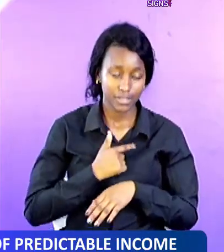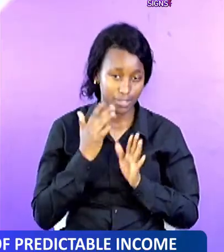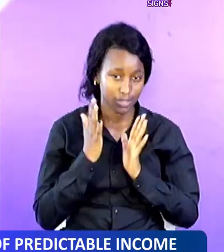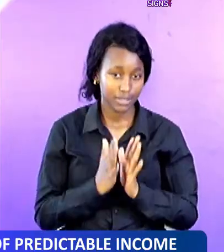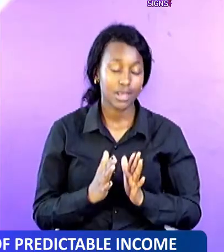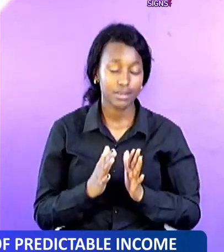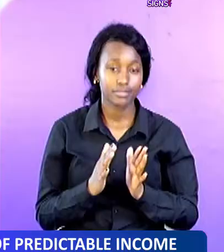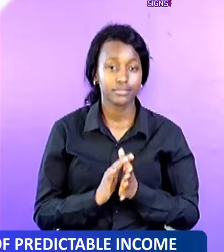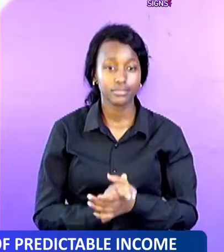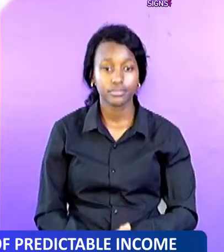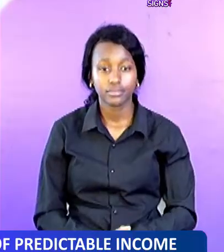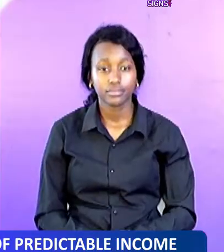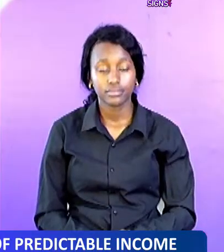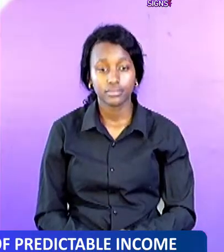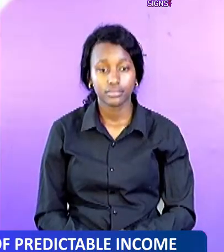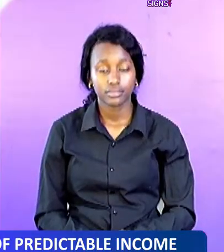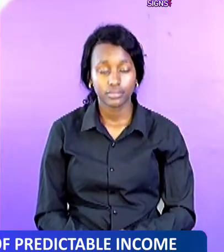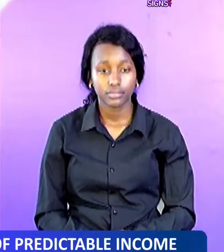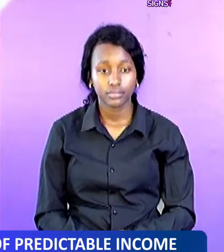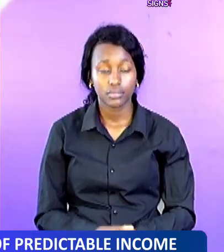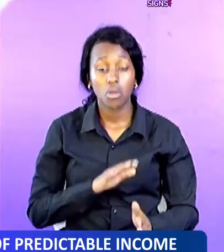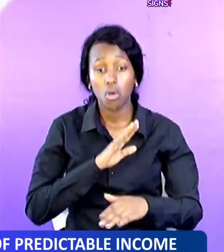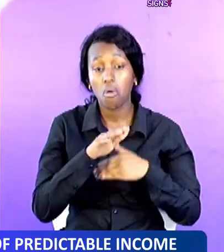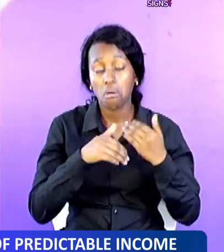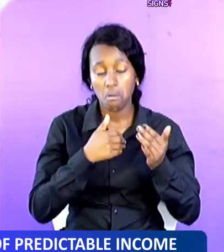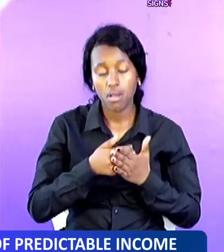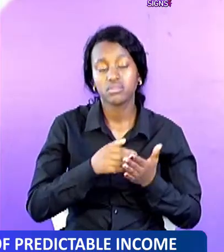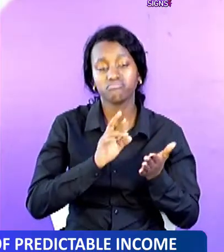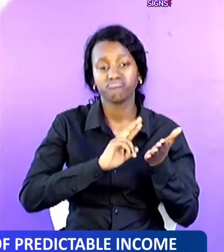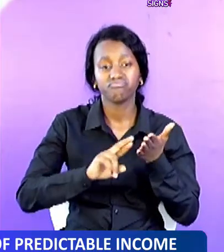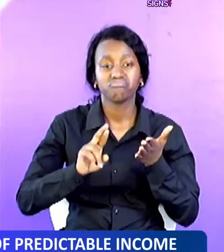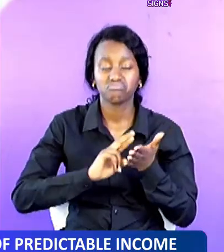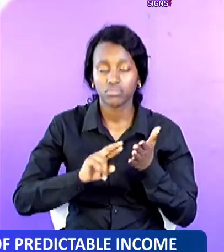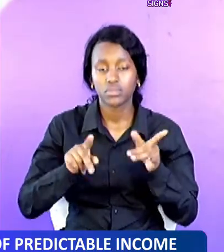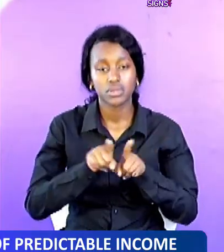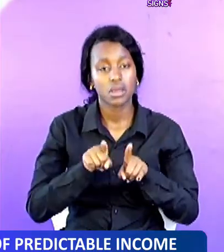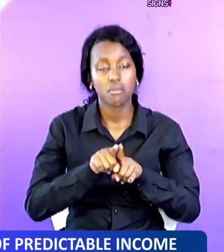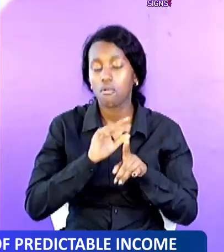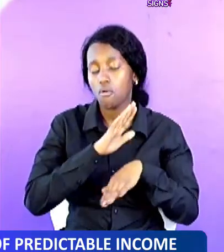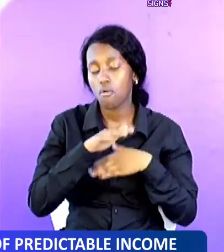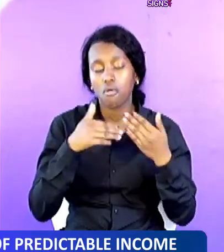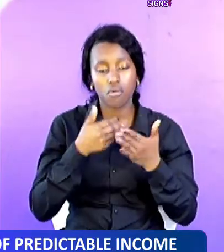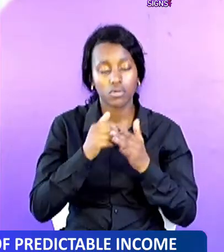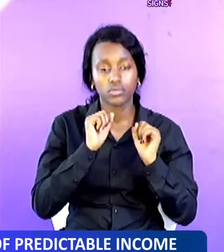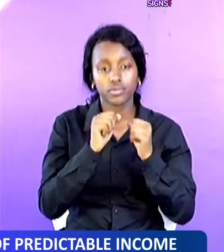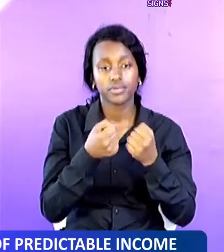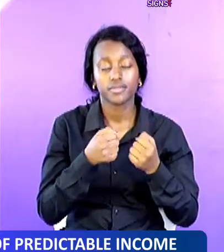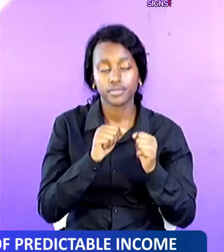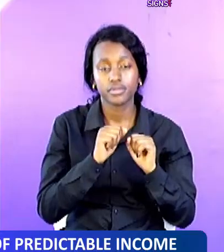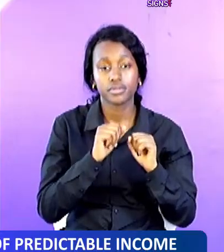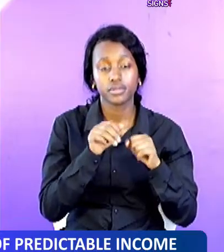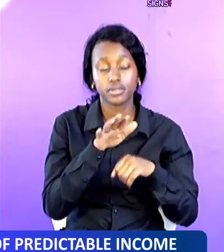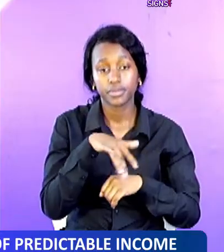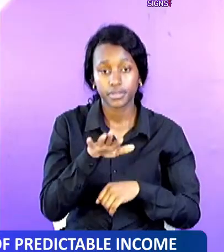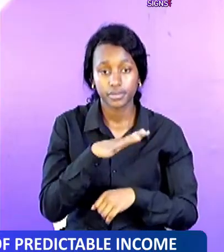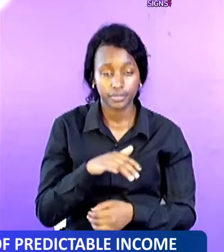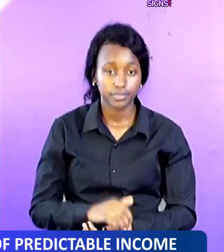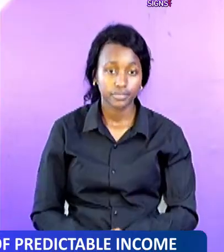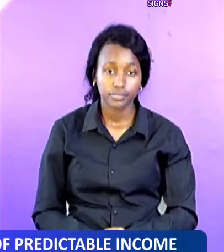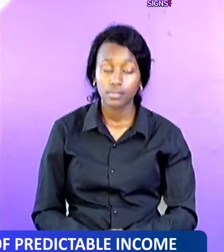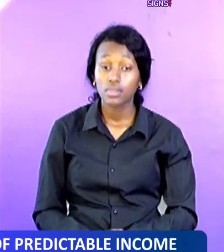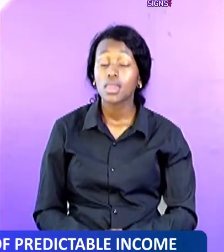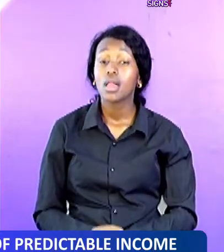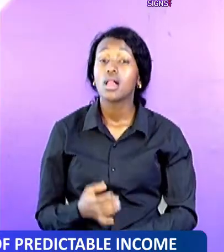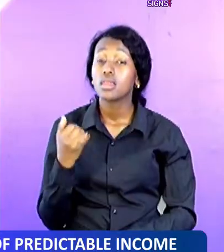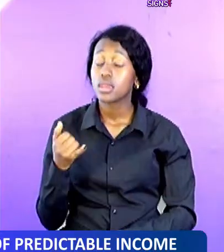It is all rental. It's all just leasing space. It doesn't matter. All right. And now to our